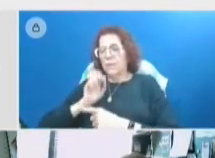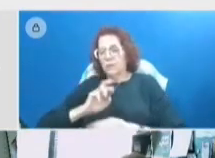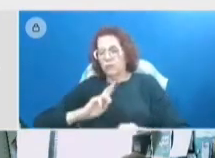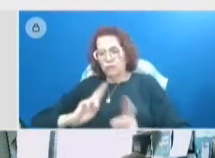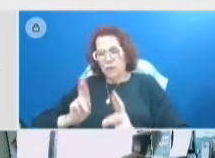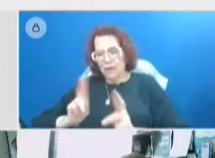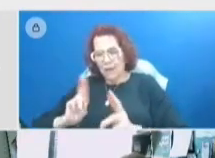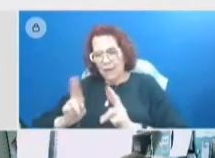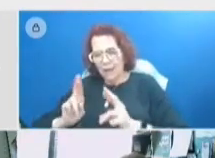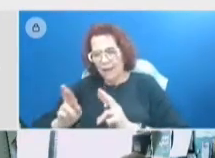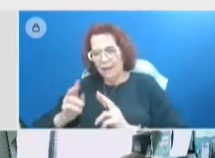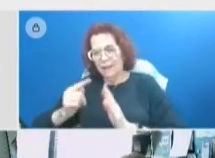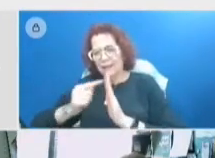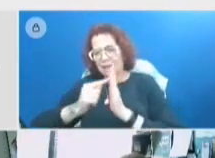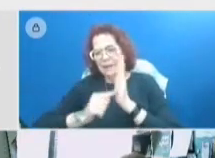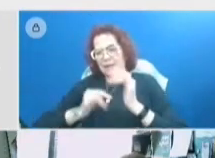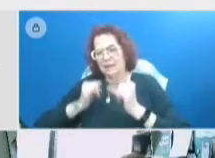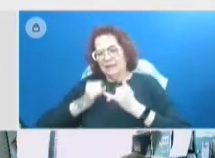with responses due in July.